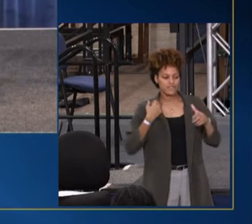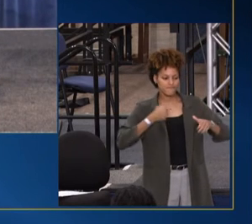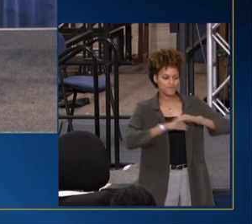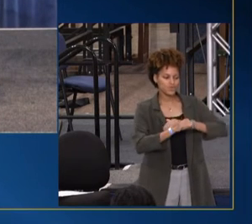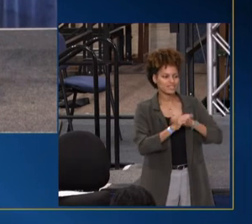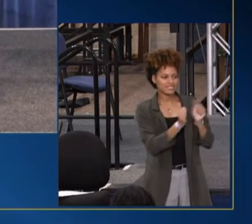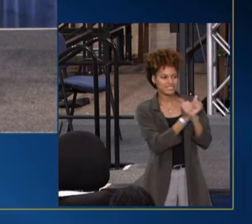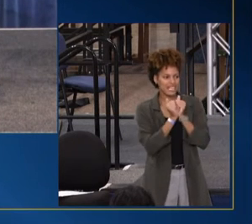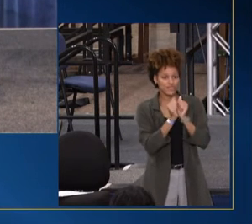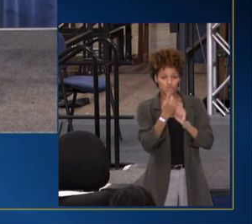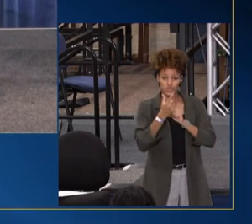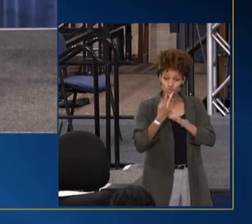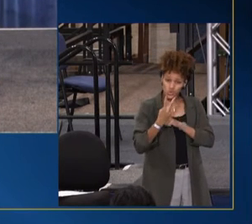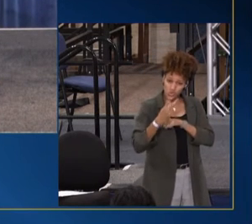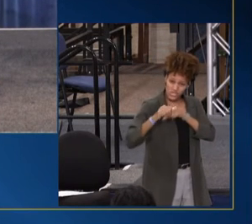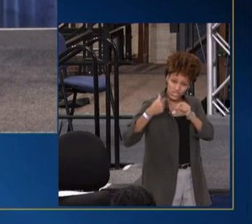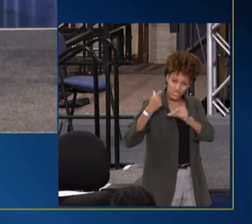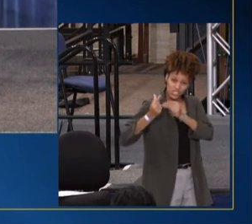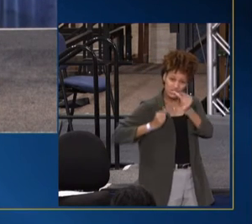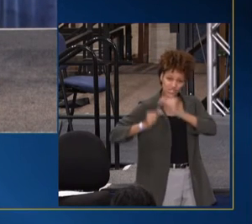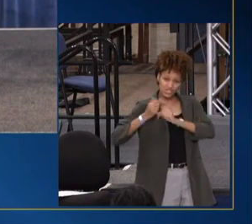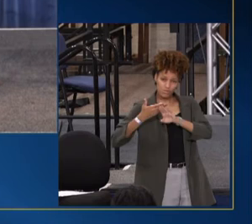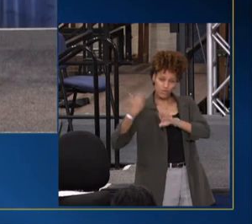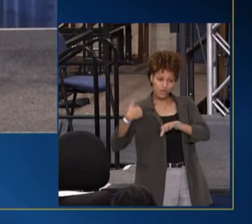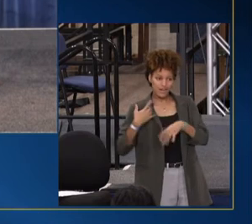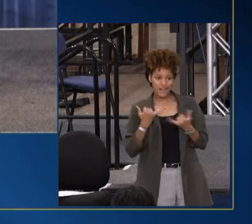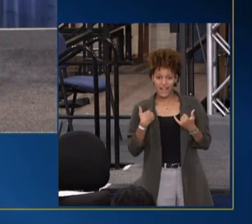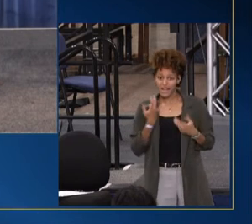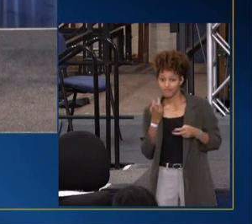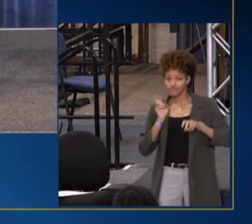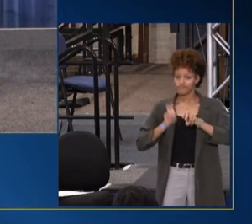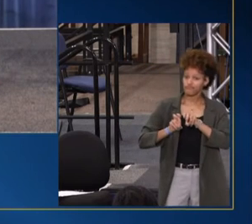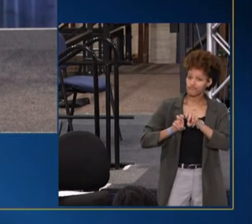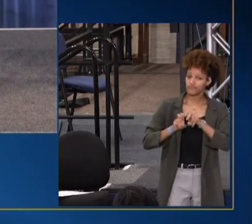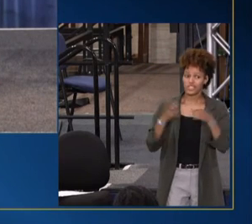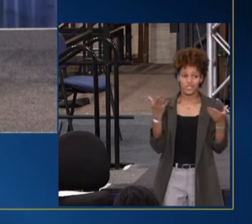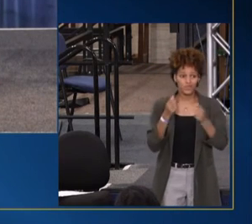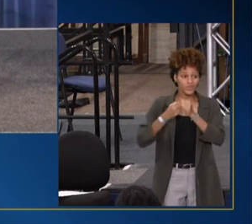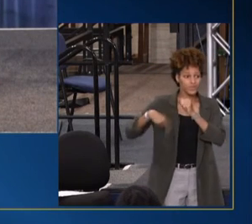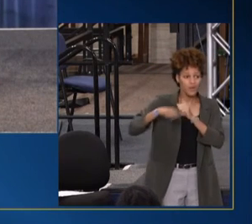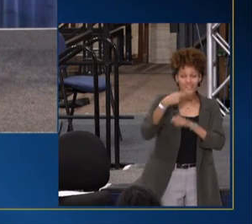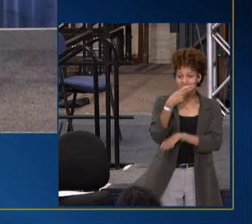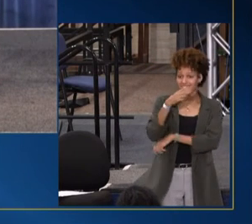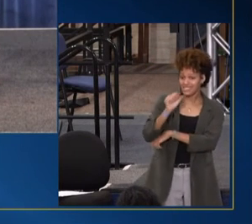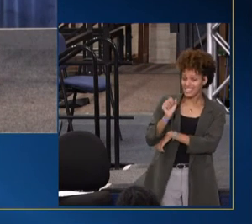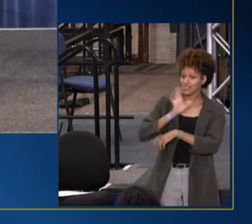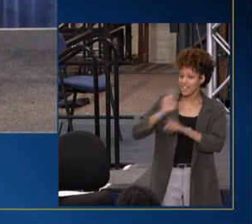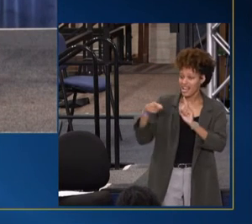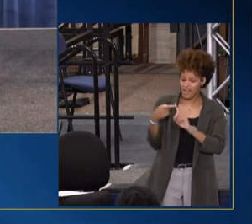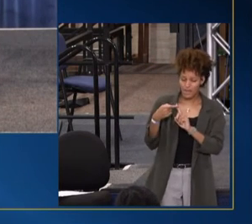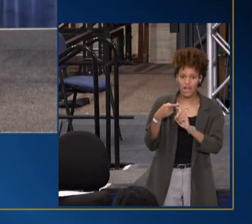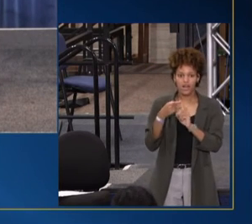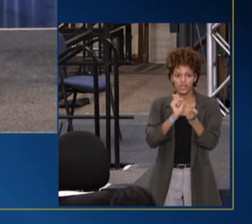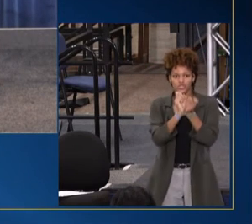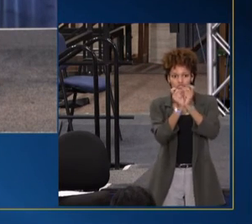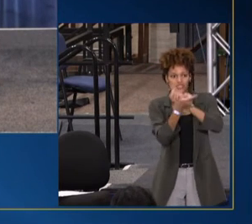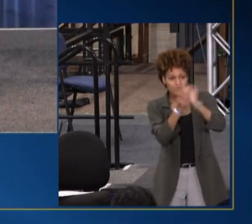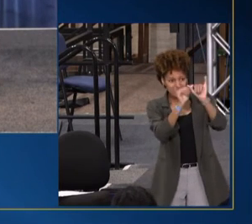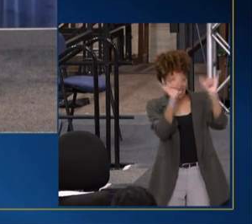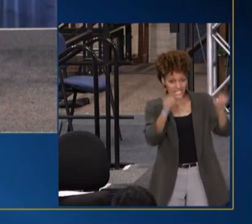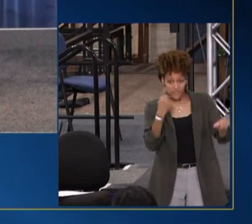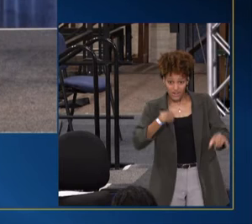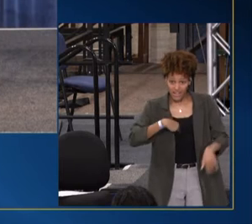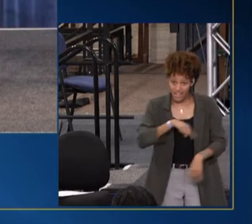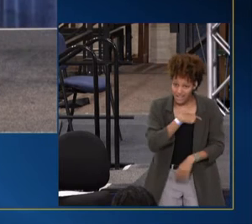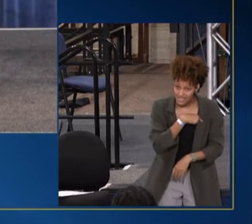two generations prior. And now I'm sitting up here with y'all at HHS talking about how we transform systems for